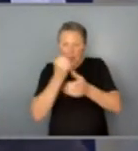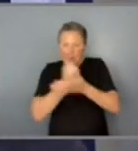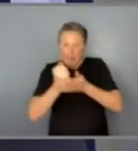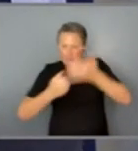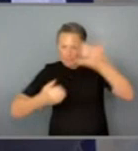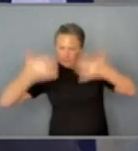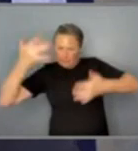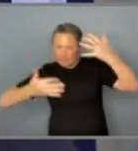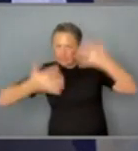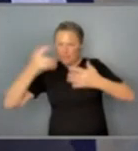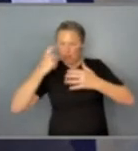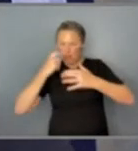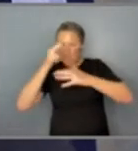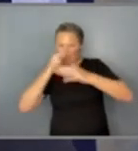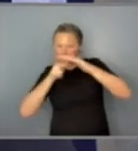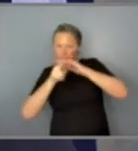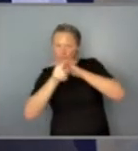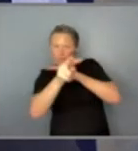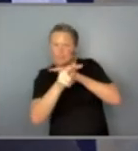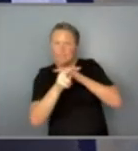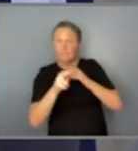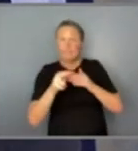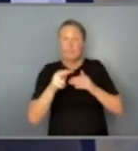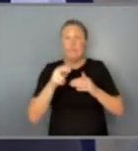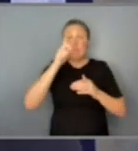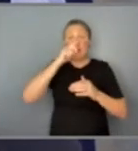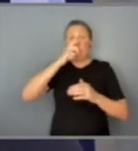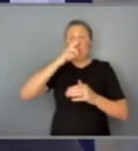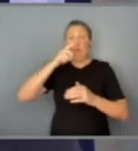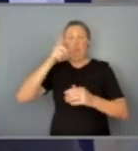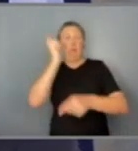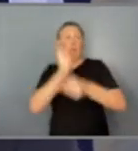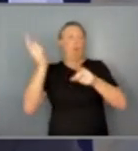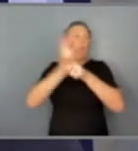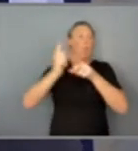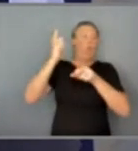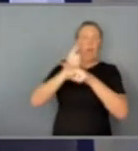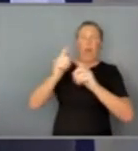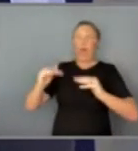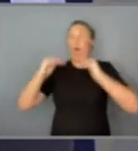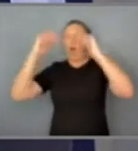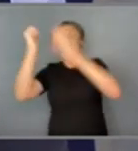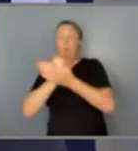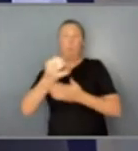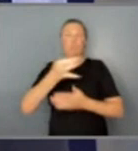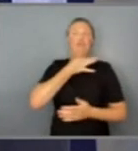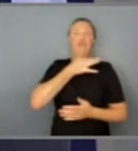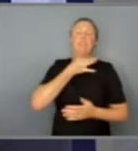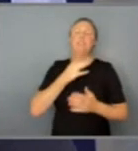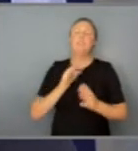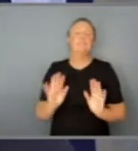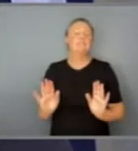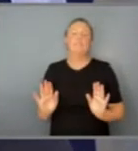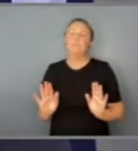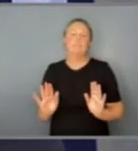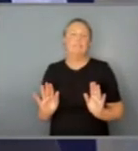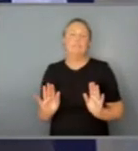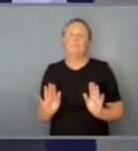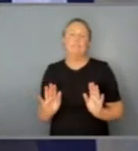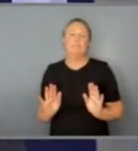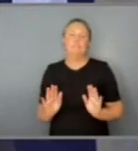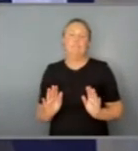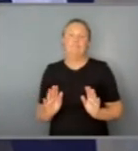and you would have seen some reporting about that today. That is not a scenario that is envisaged in any way, shape or form, and I can